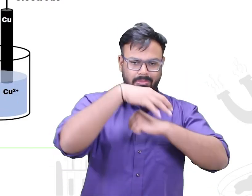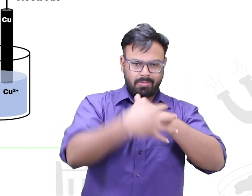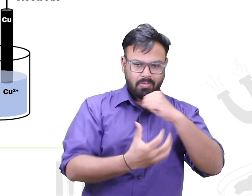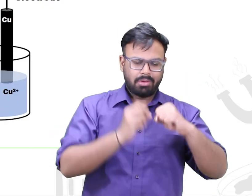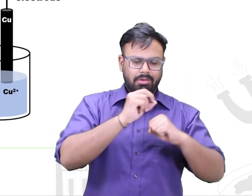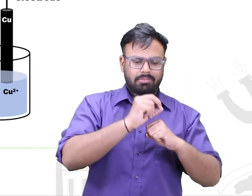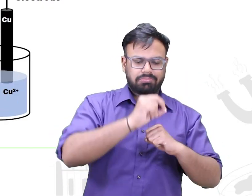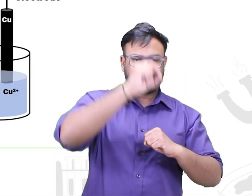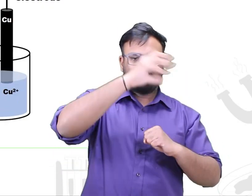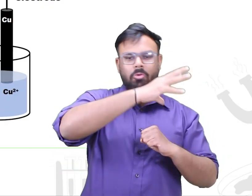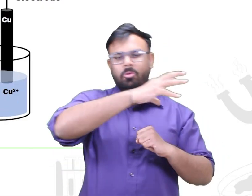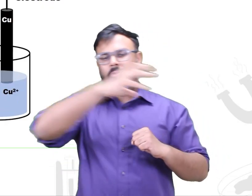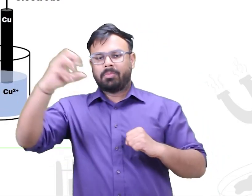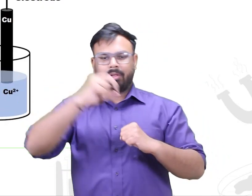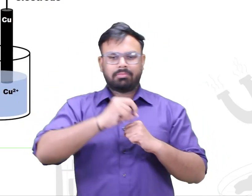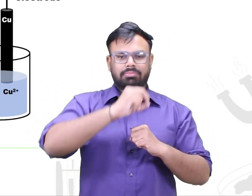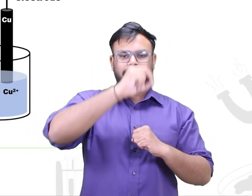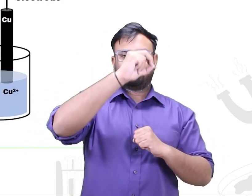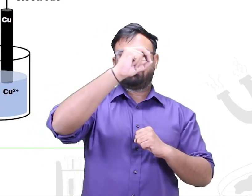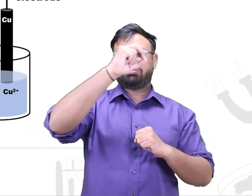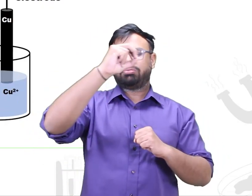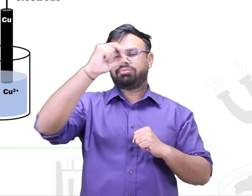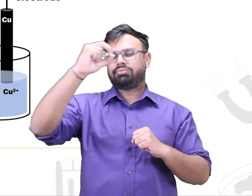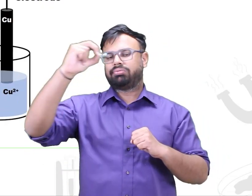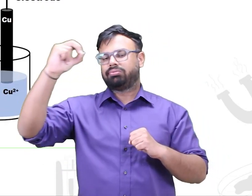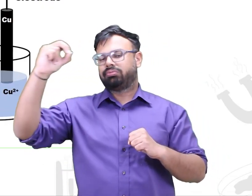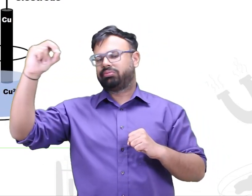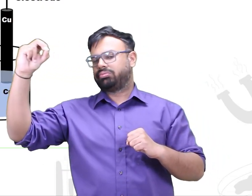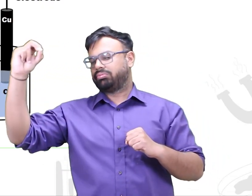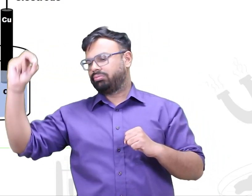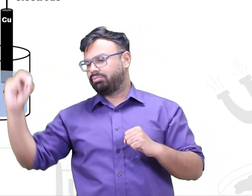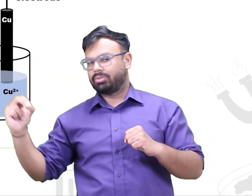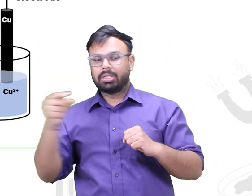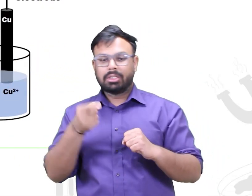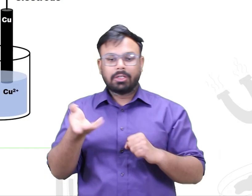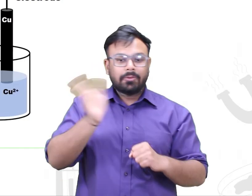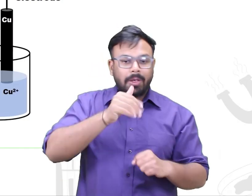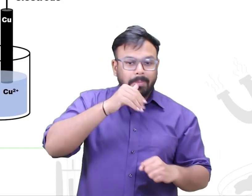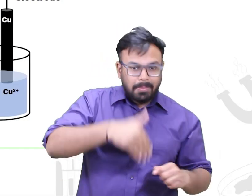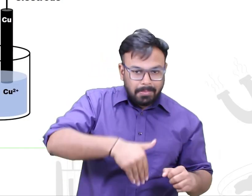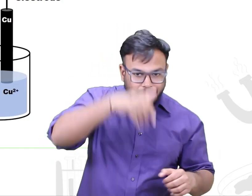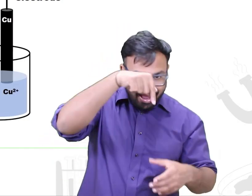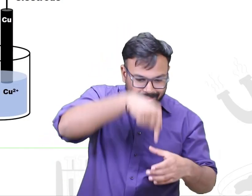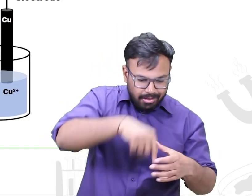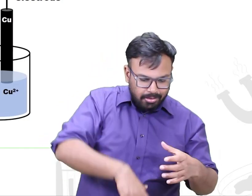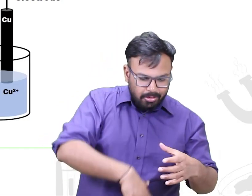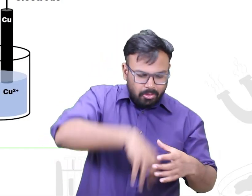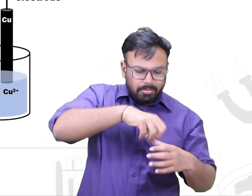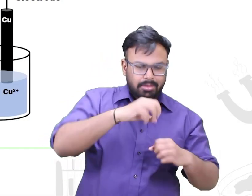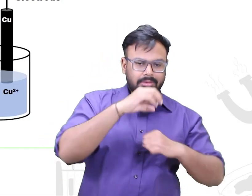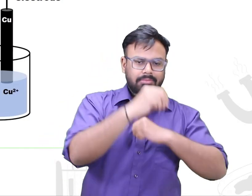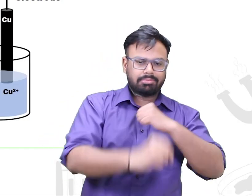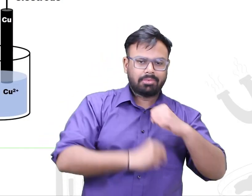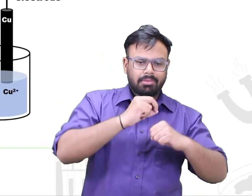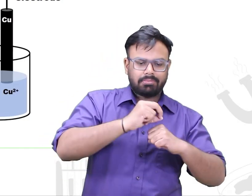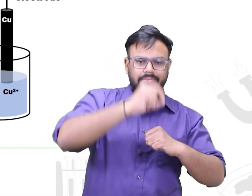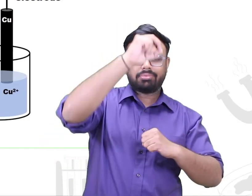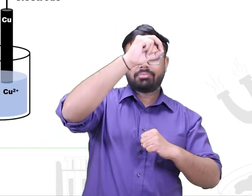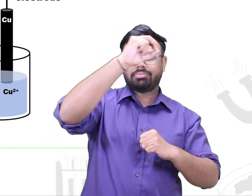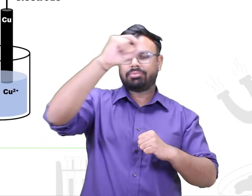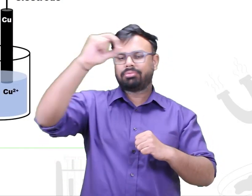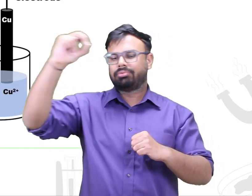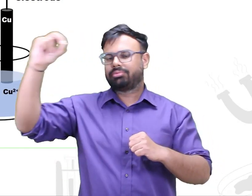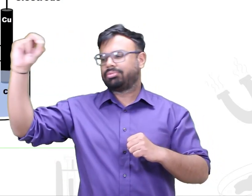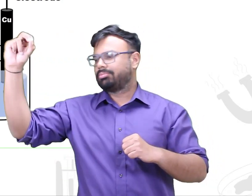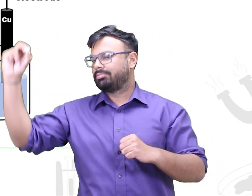of the copper electrode, the copper pulls electrons from the zinc electrode and the electrons flow through the external wire.